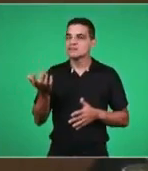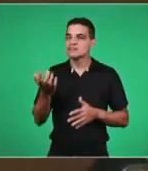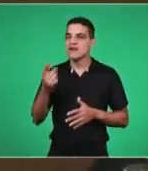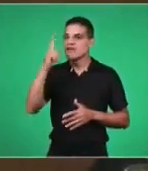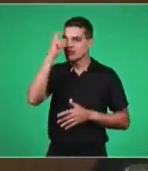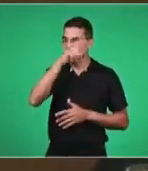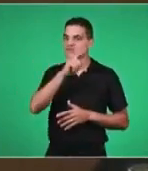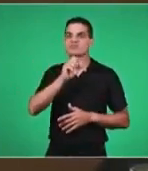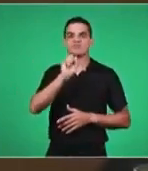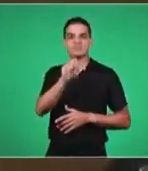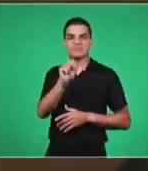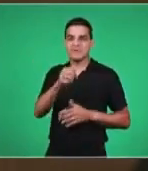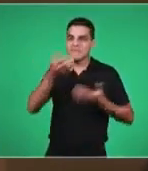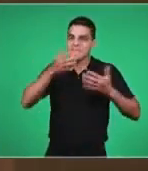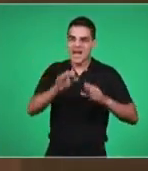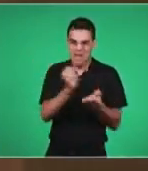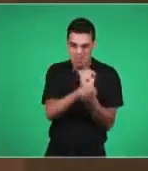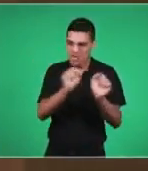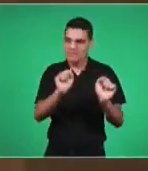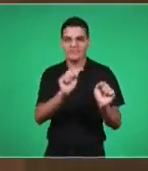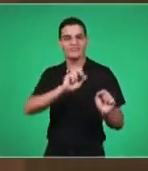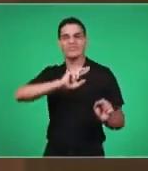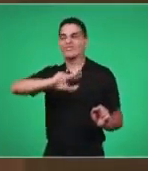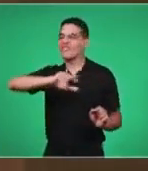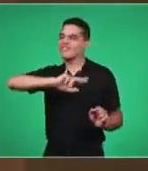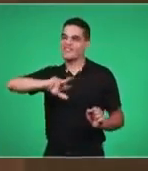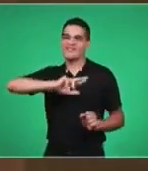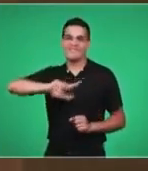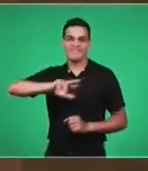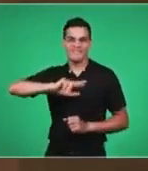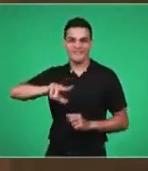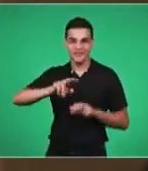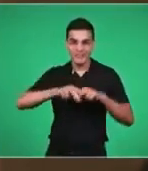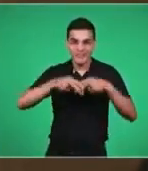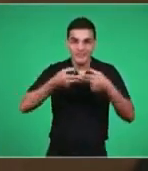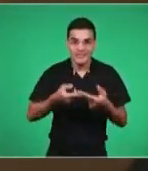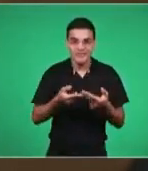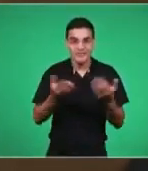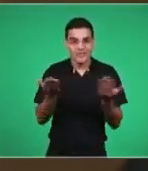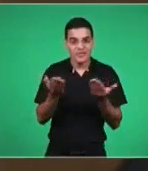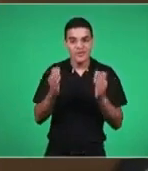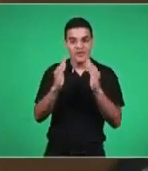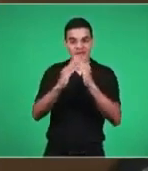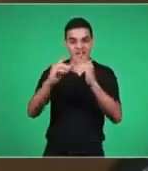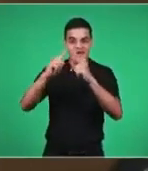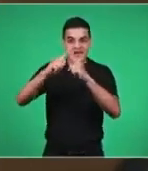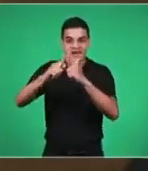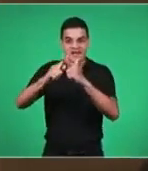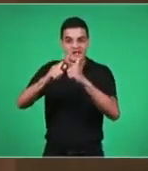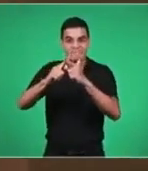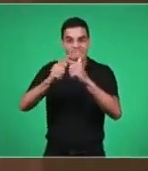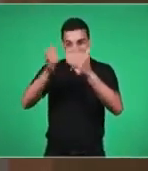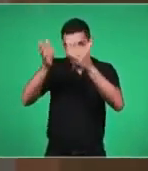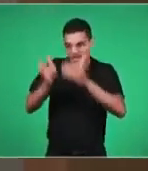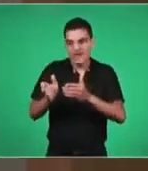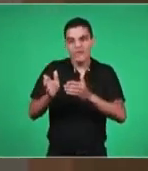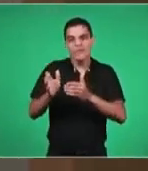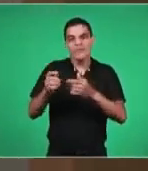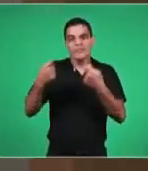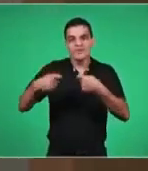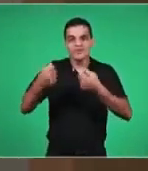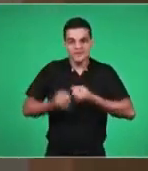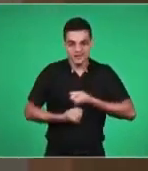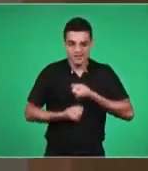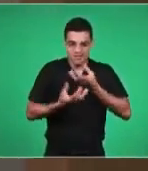this. Is it hard? It's very hard, but it's not impossible. The church right now, they are the fruits,